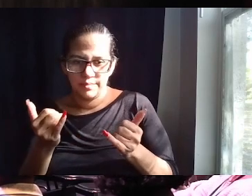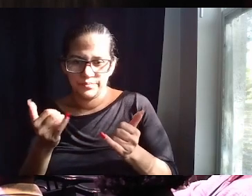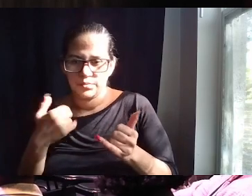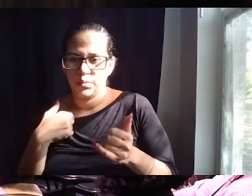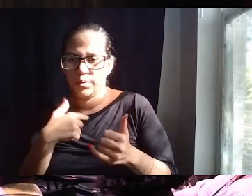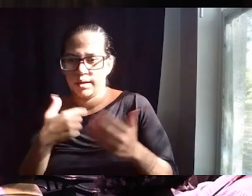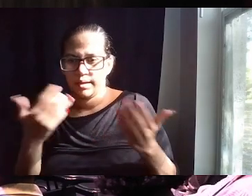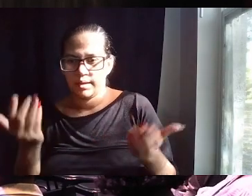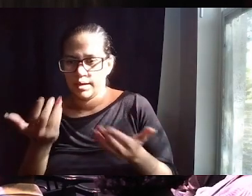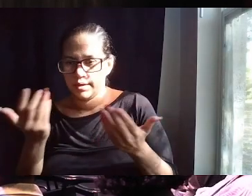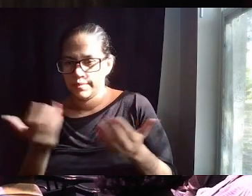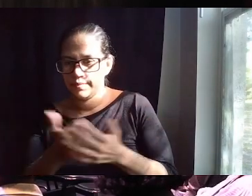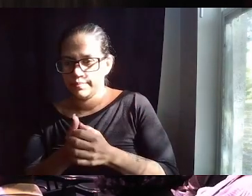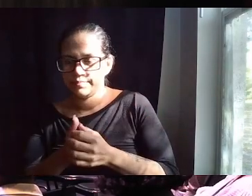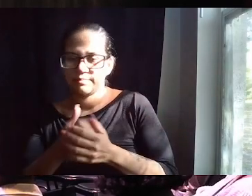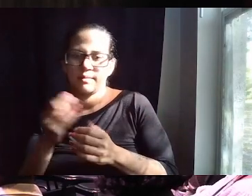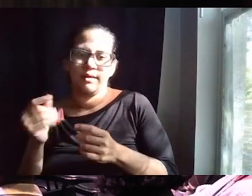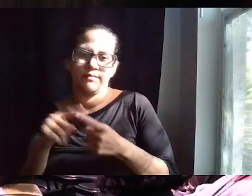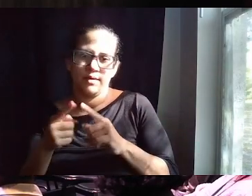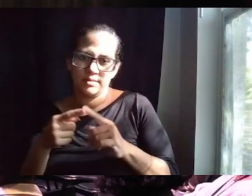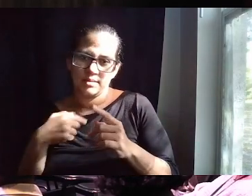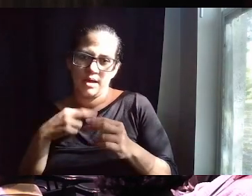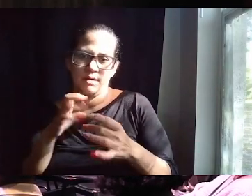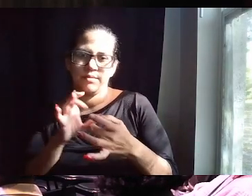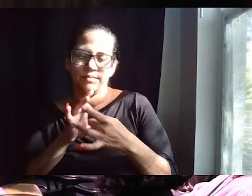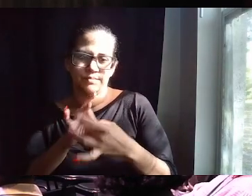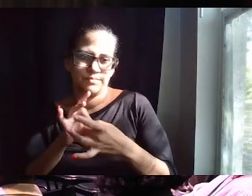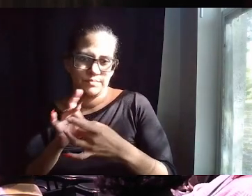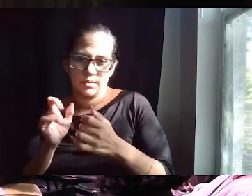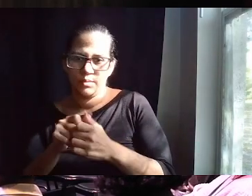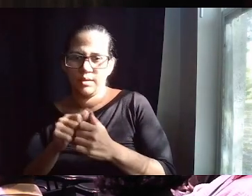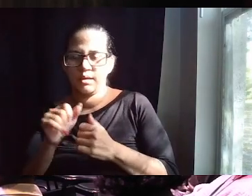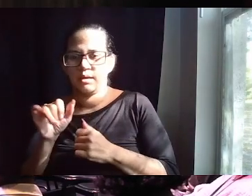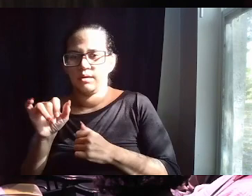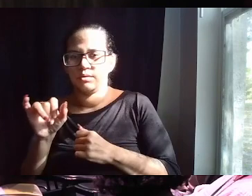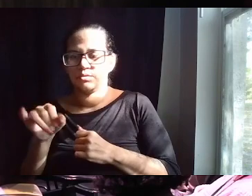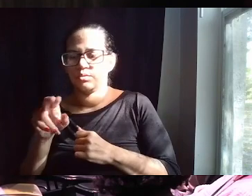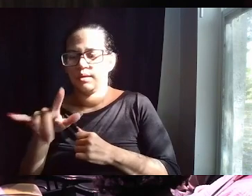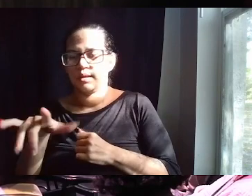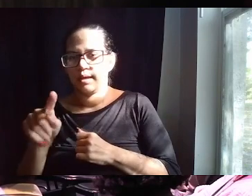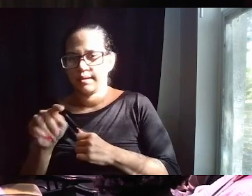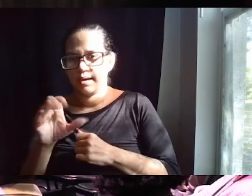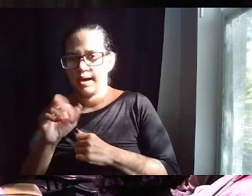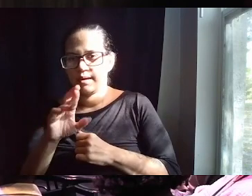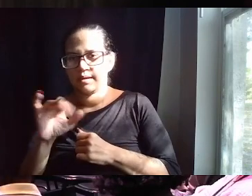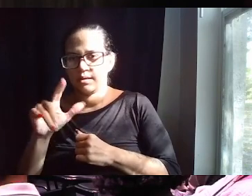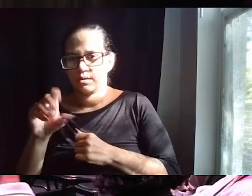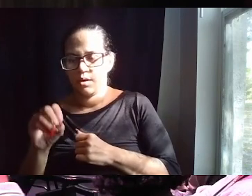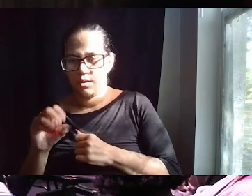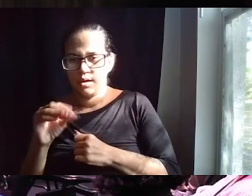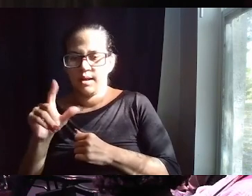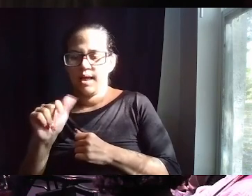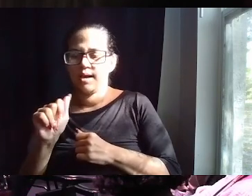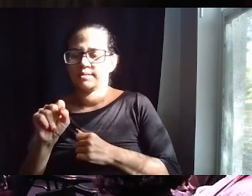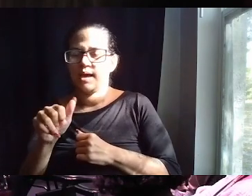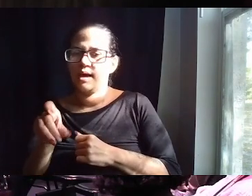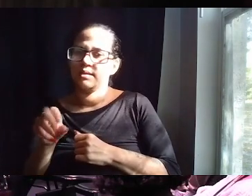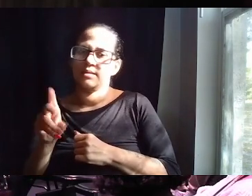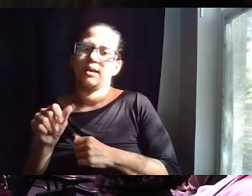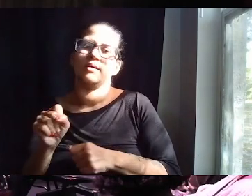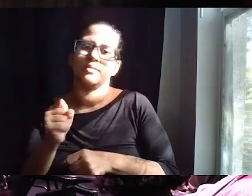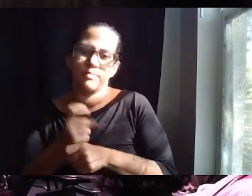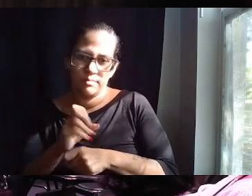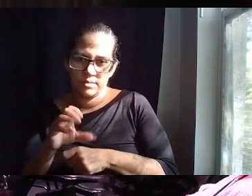And then friends I reconnected with, Juliet Carrillo and Las Sandras from Chicago, Marquez and